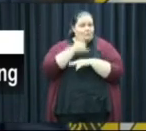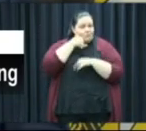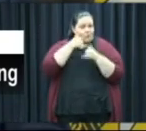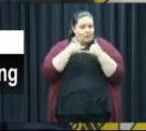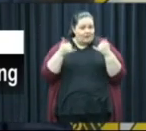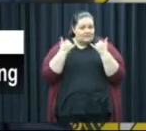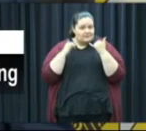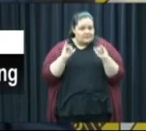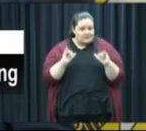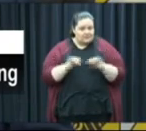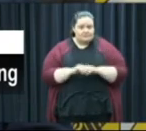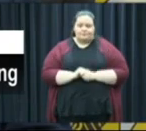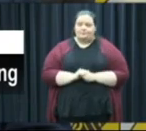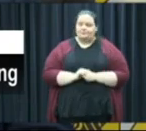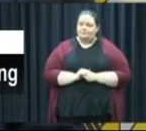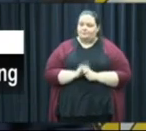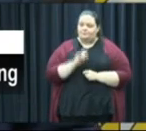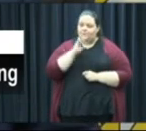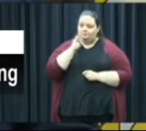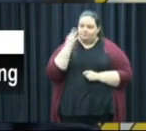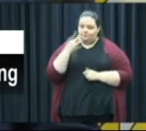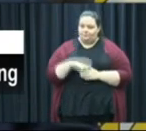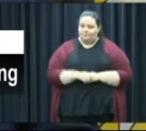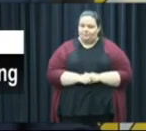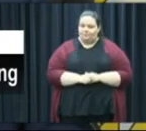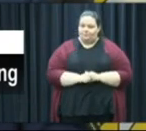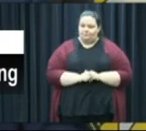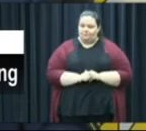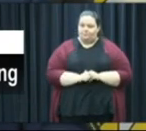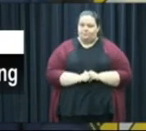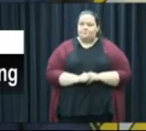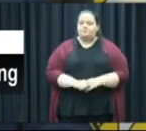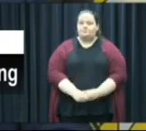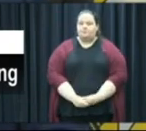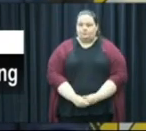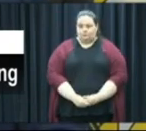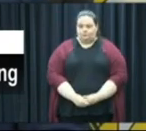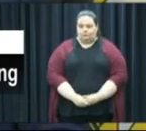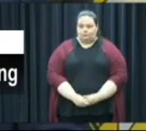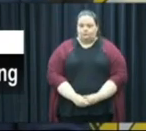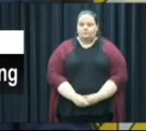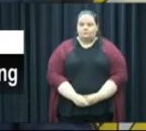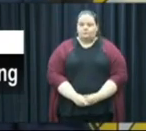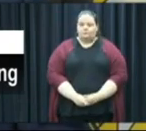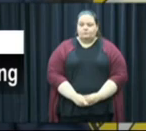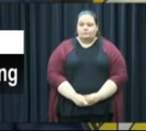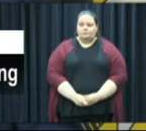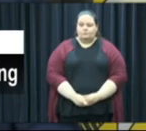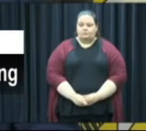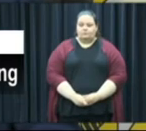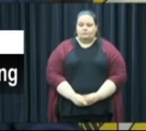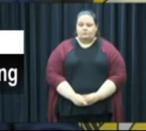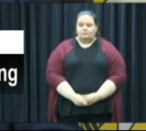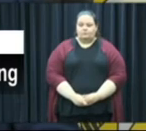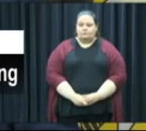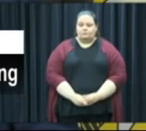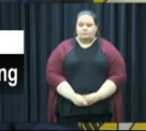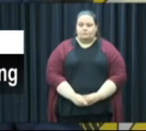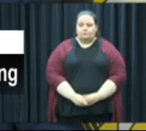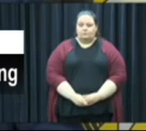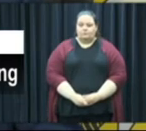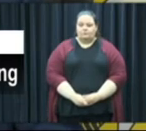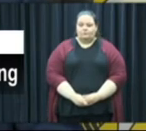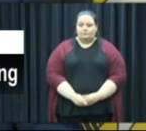questions et des préoccupations très variées. Puisque nous avons apporté des changements à l'ordonnance d'urgence